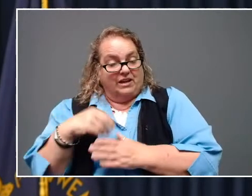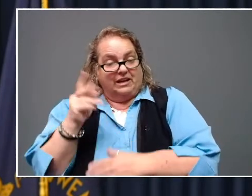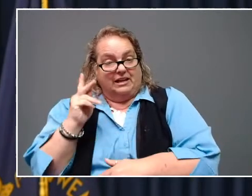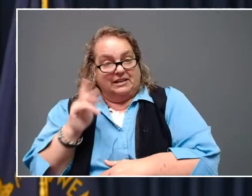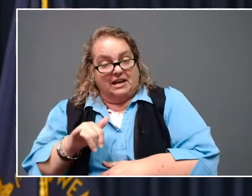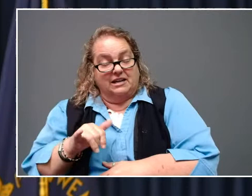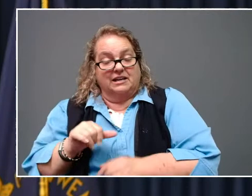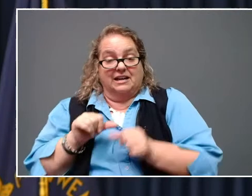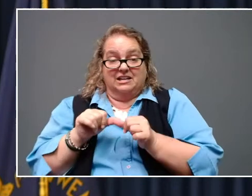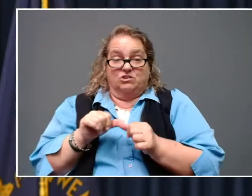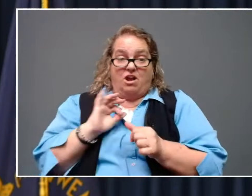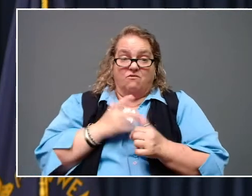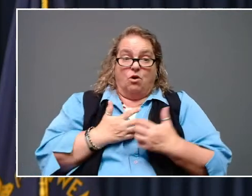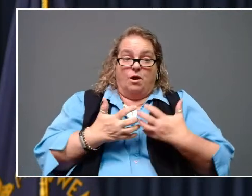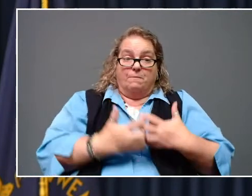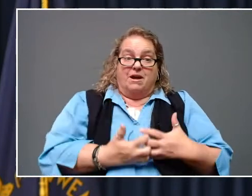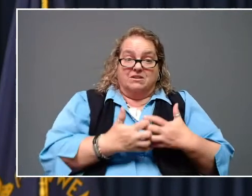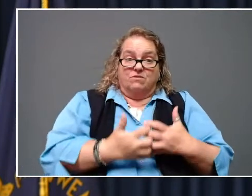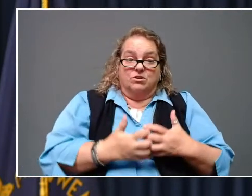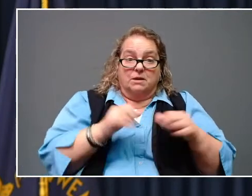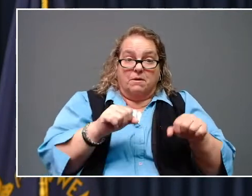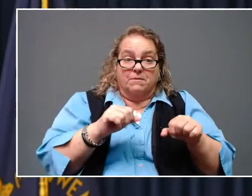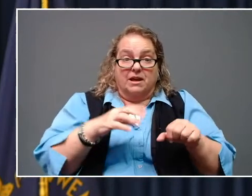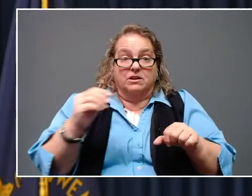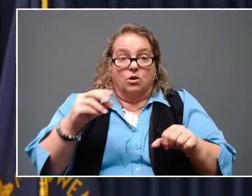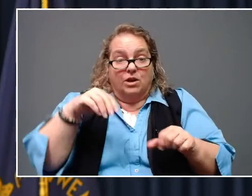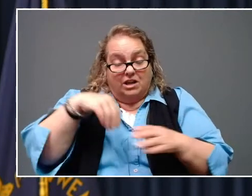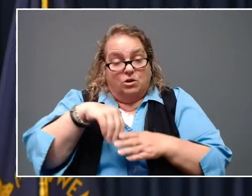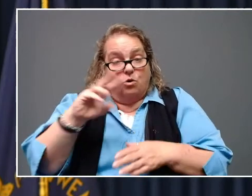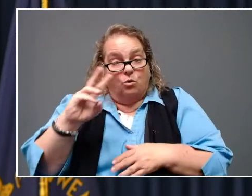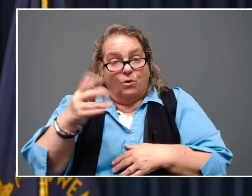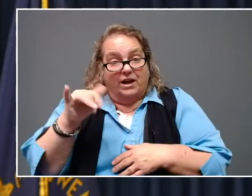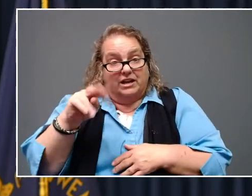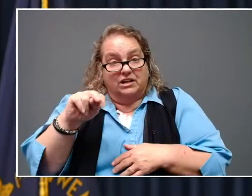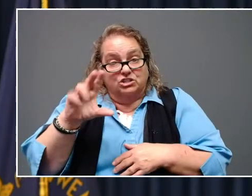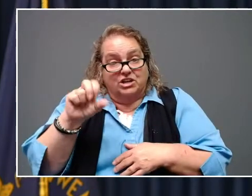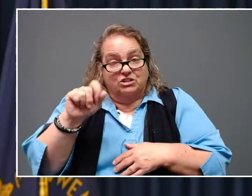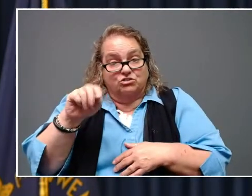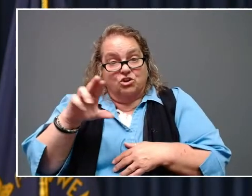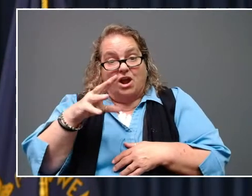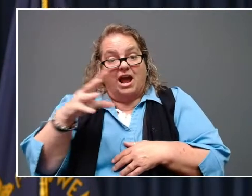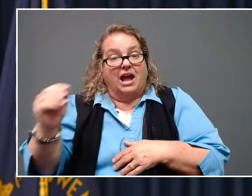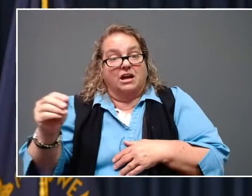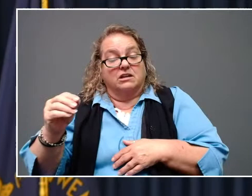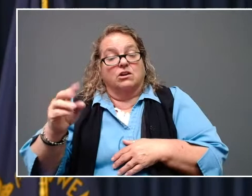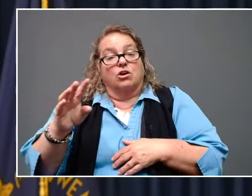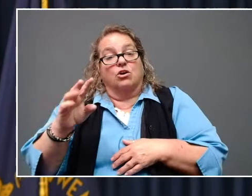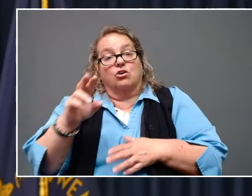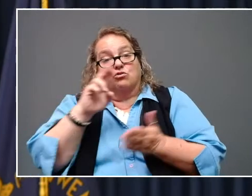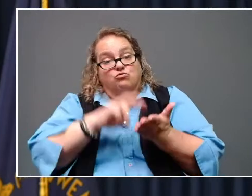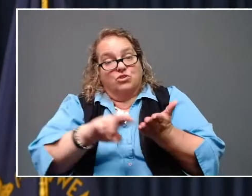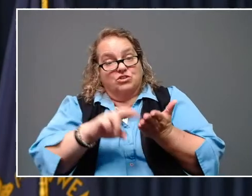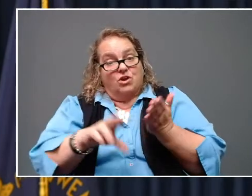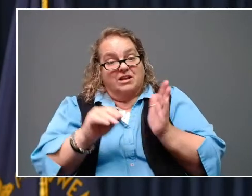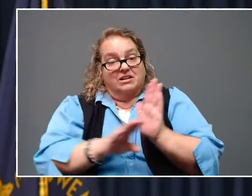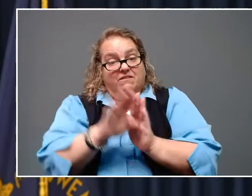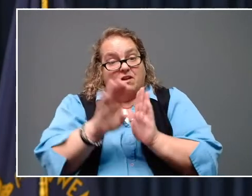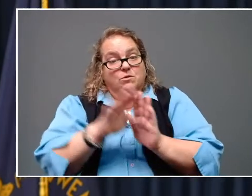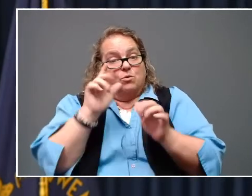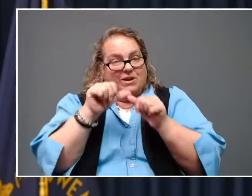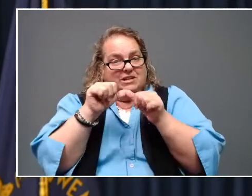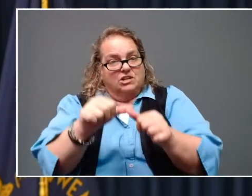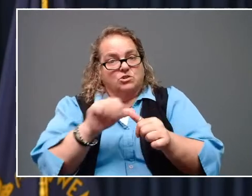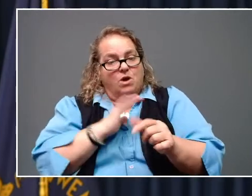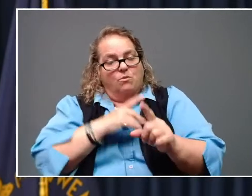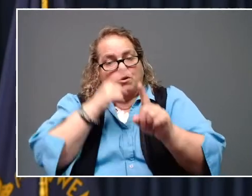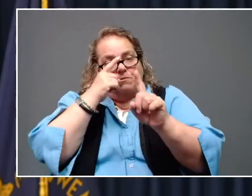manufacturing capacity and capability in Winchester, along with the research and development facility, is only going to further our mission to help people around the world